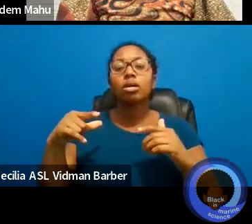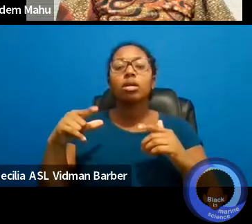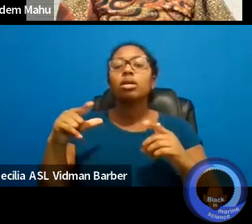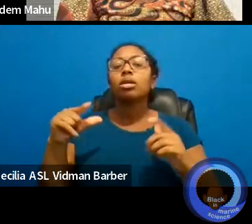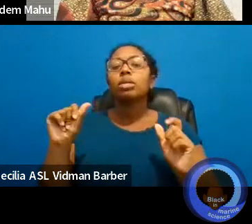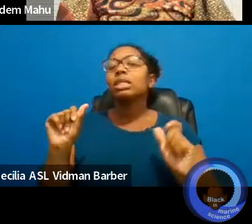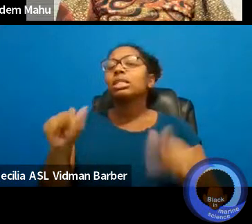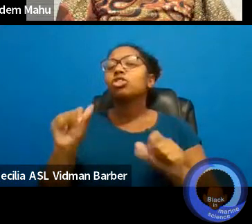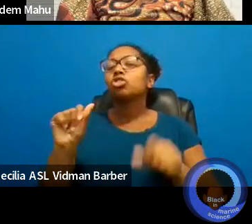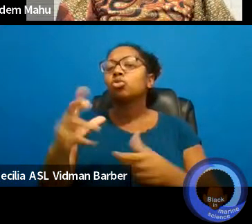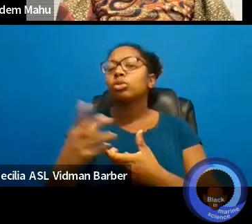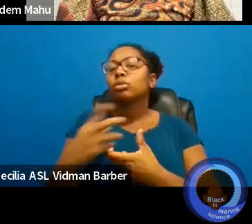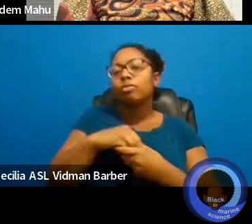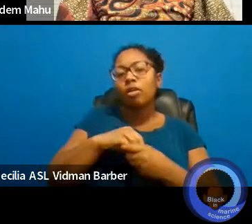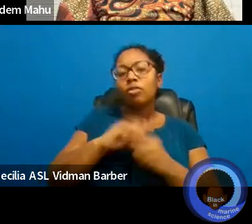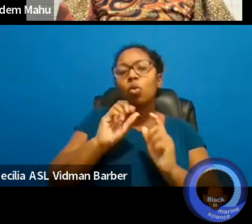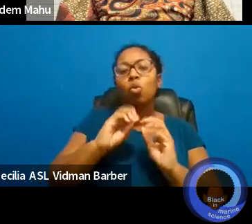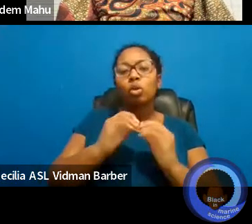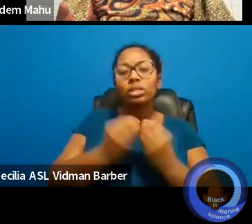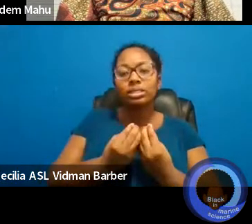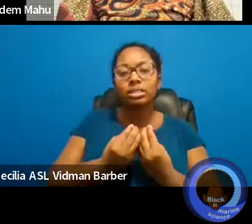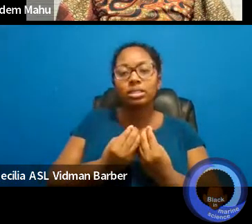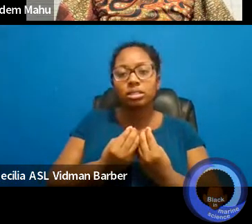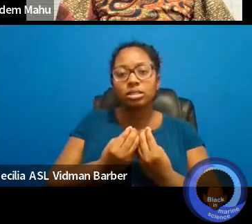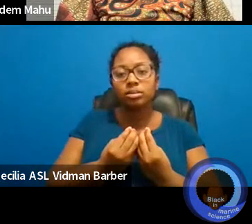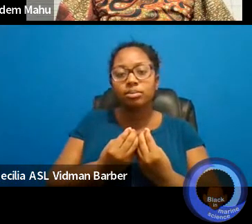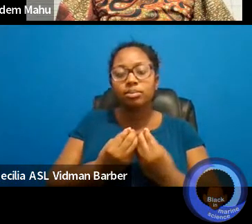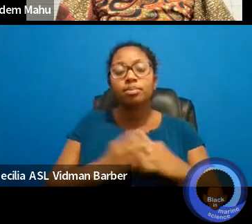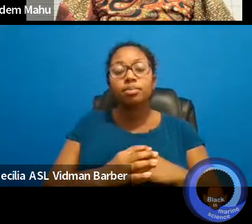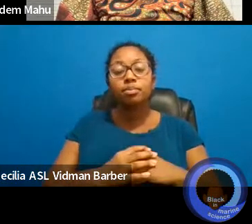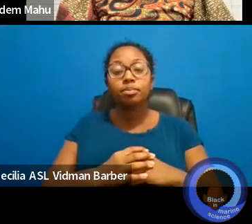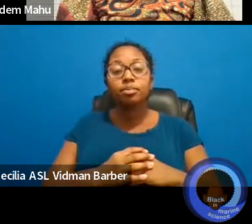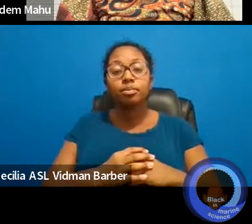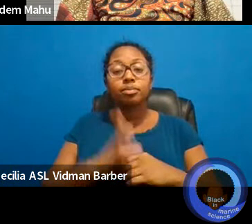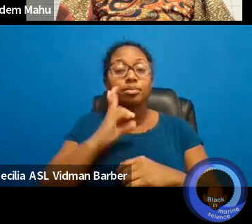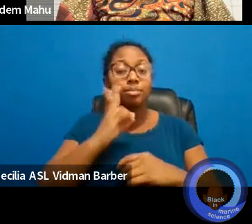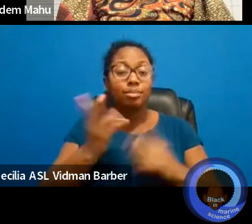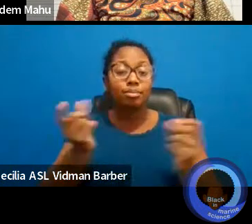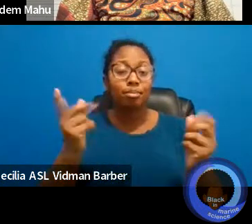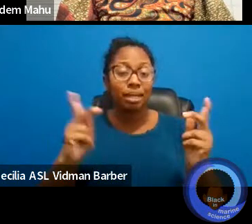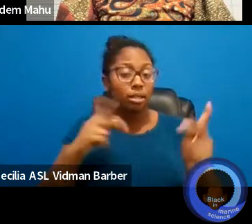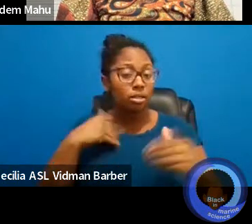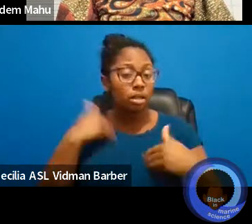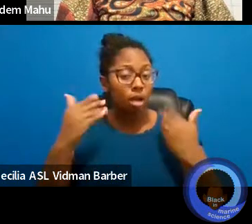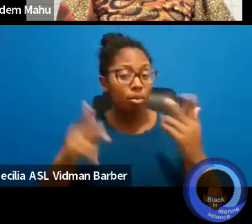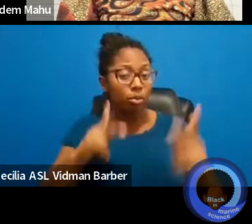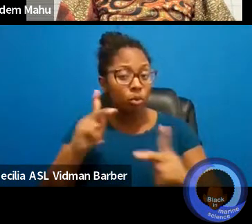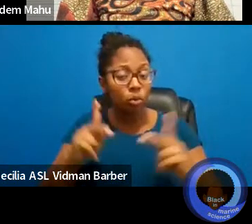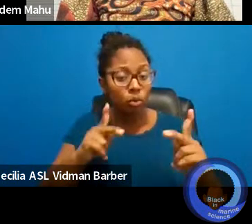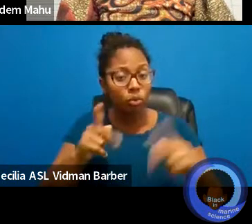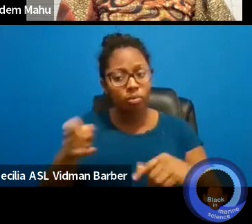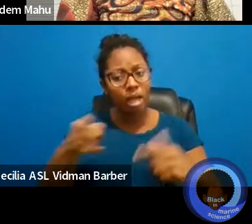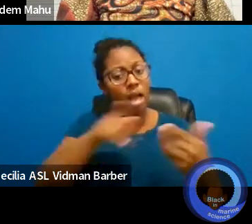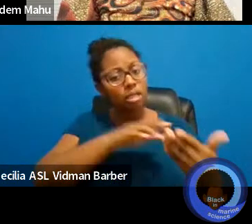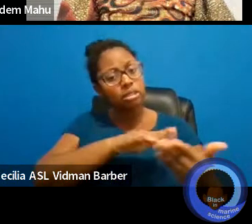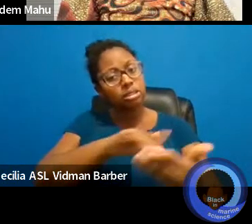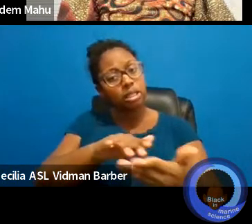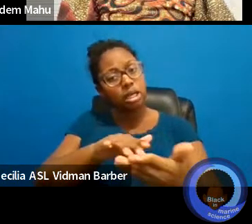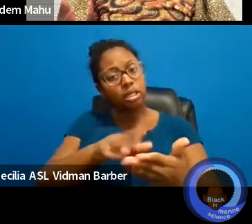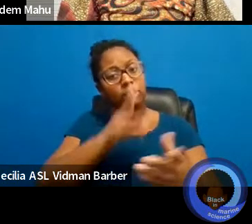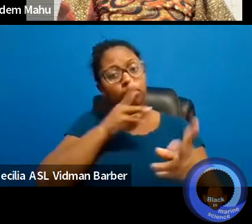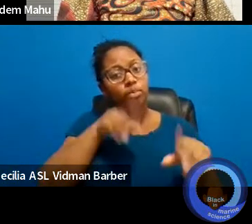organizations, like, so they have a career path. Because I've seen a lot of young people who have studied marine related